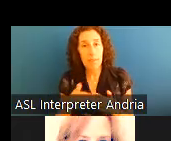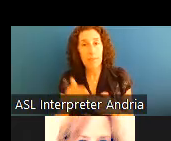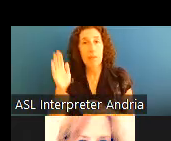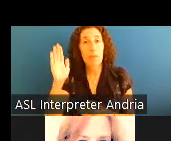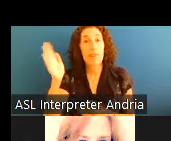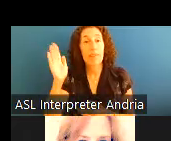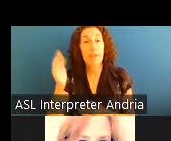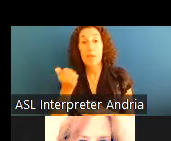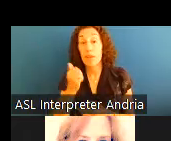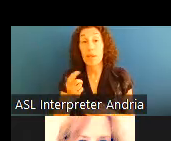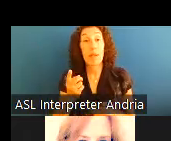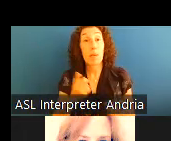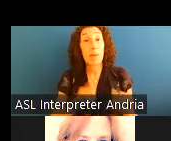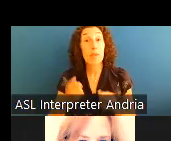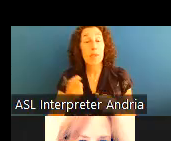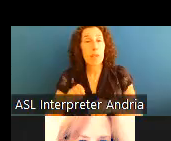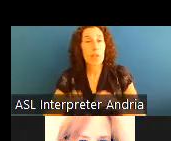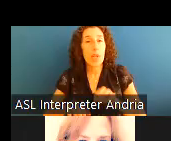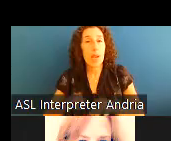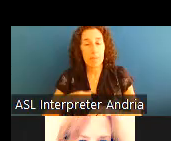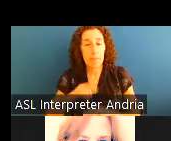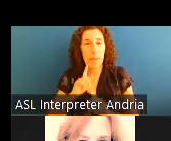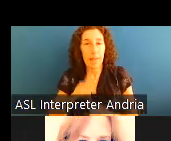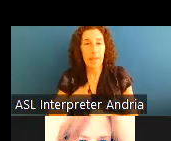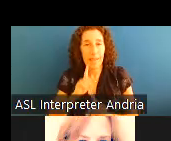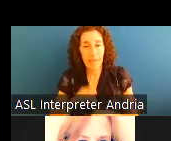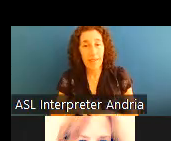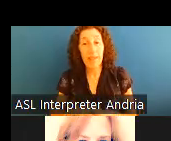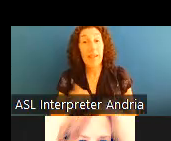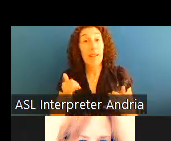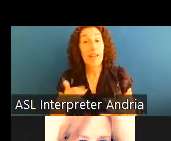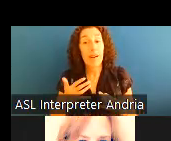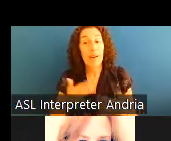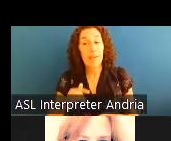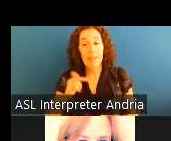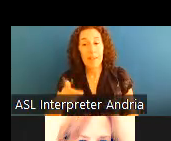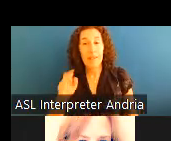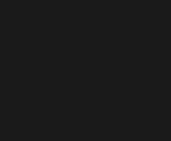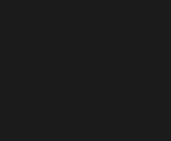them in the chat. But I'm going to hand it over to Natalie.